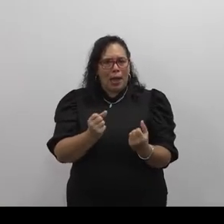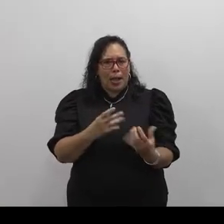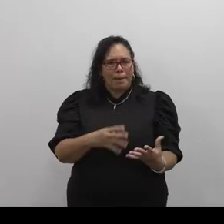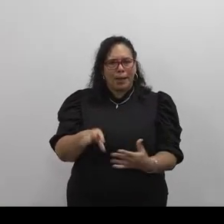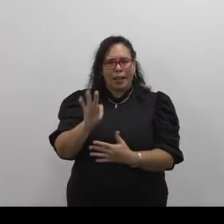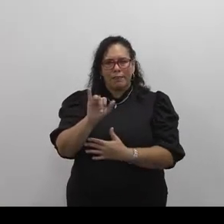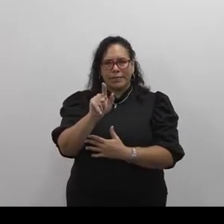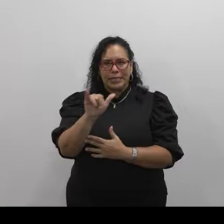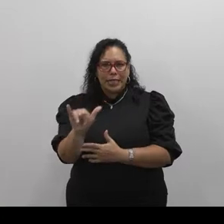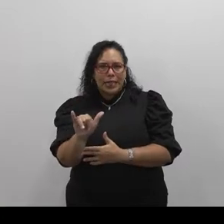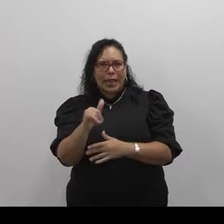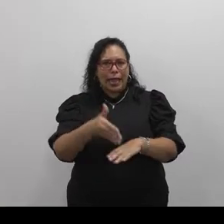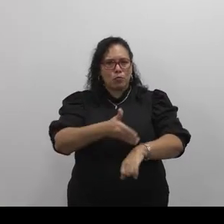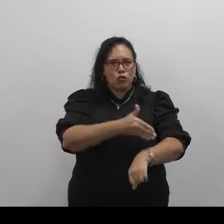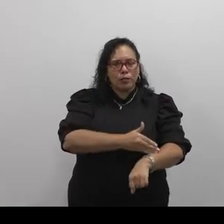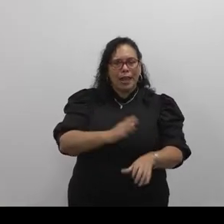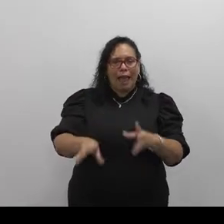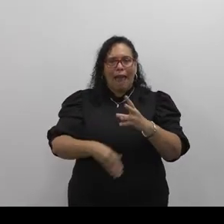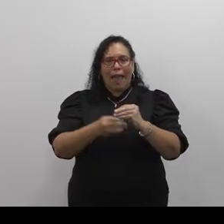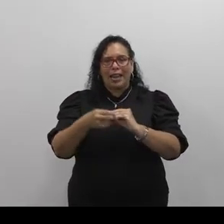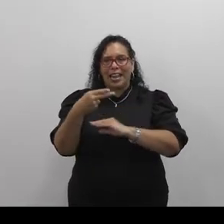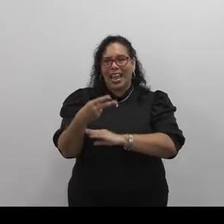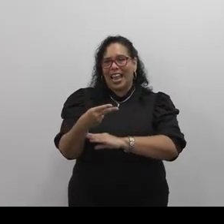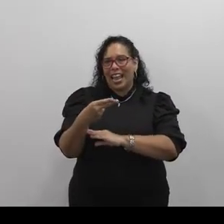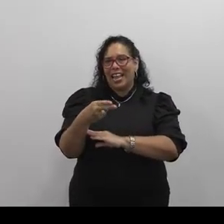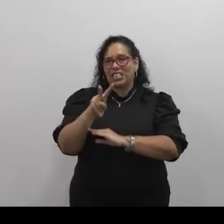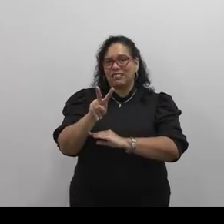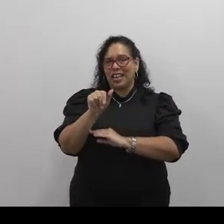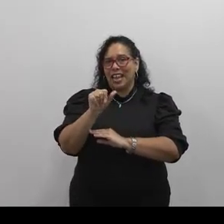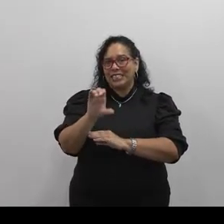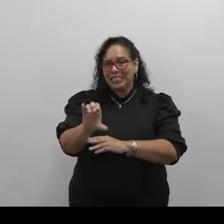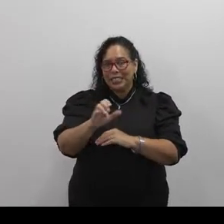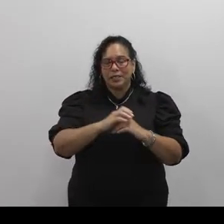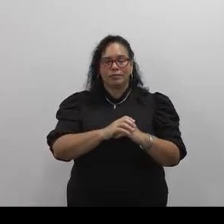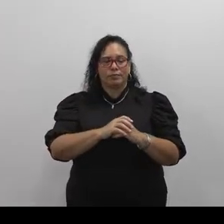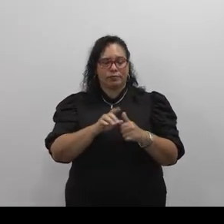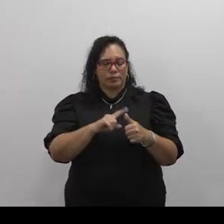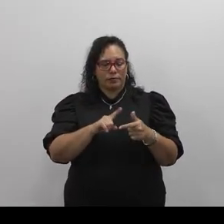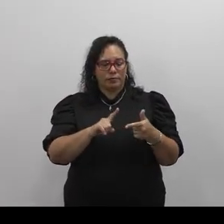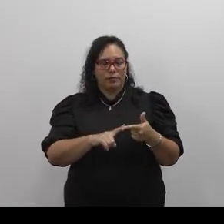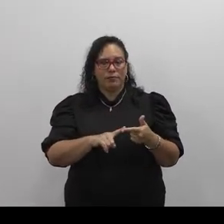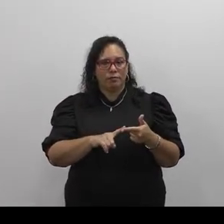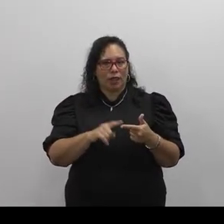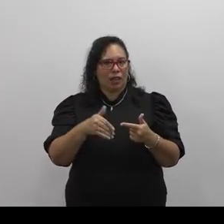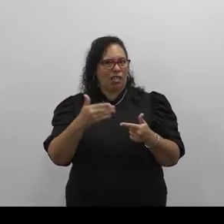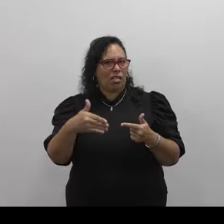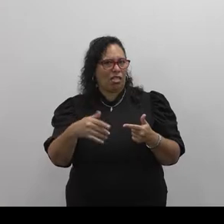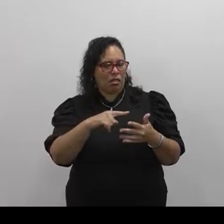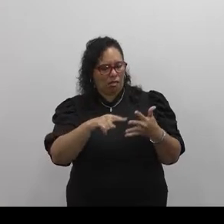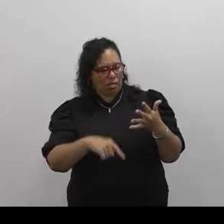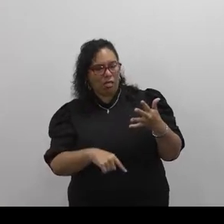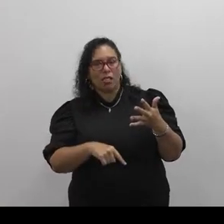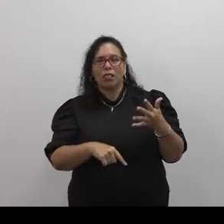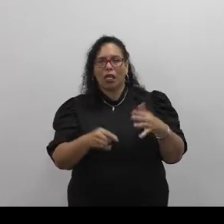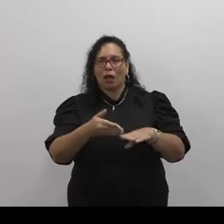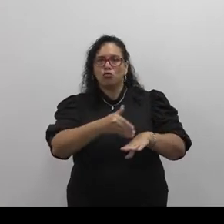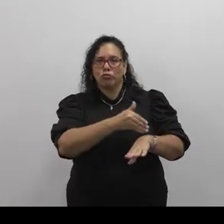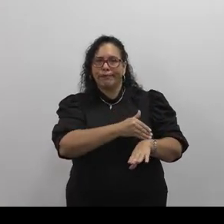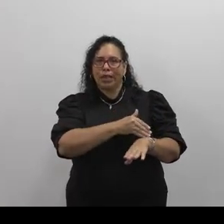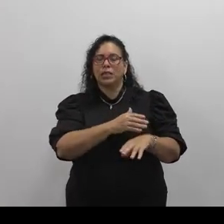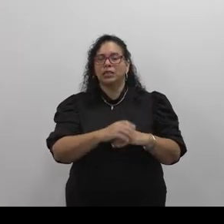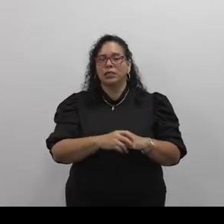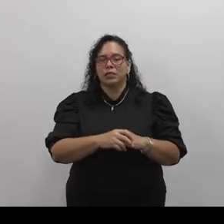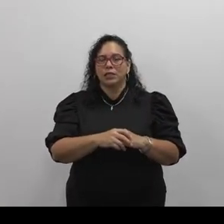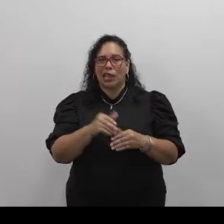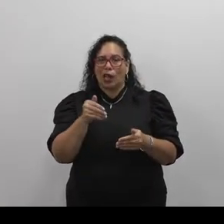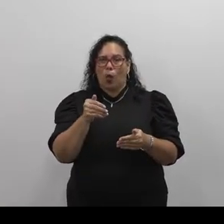HVAC systems, changing infrastructure, embarking on different improvements at our various campuses, just to